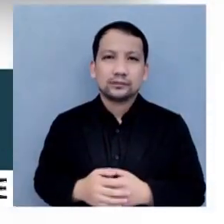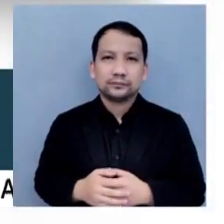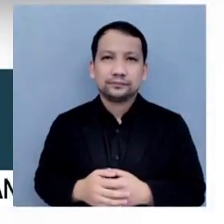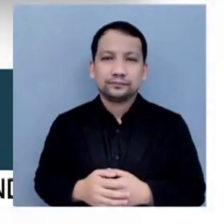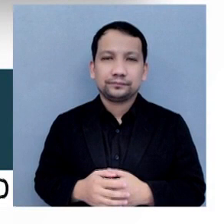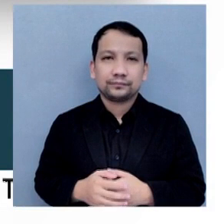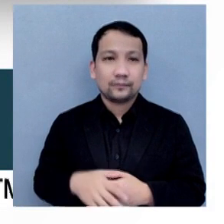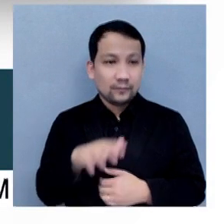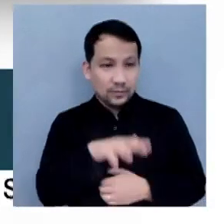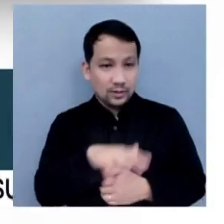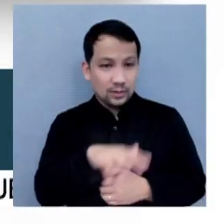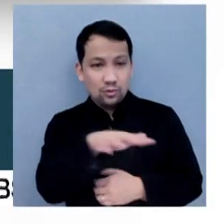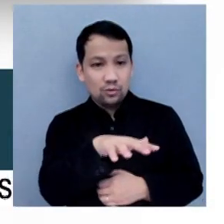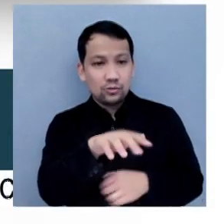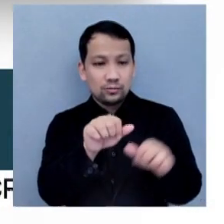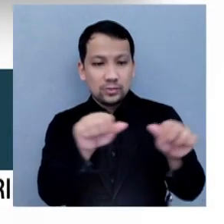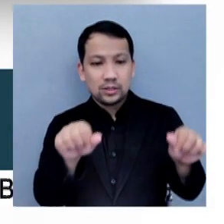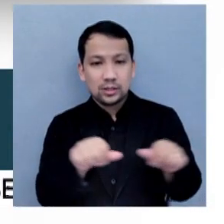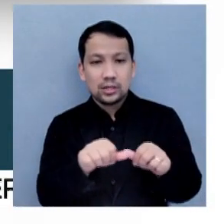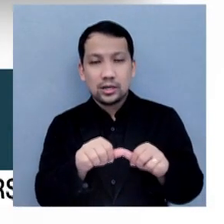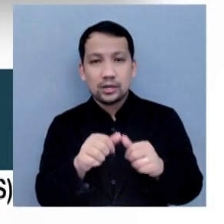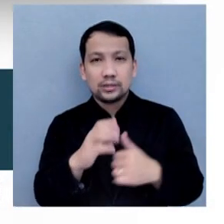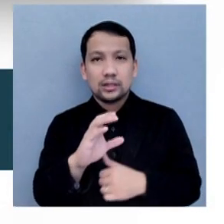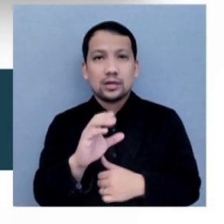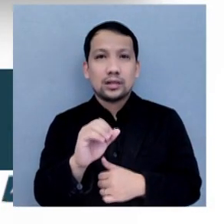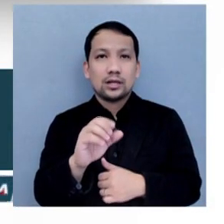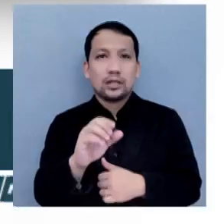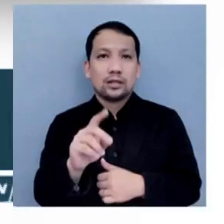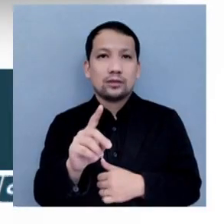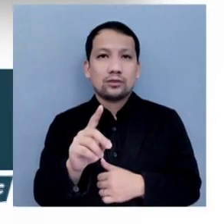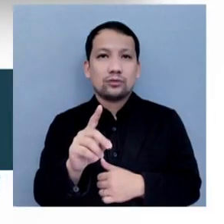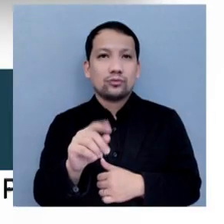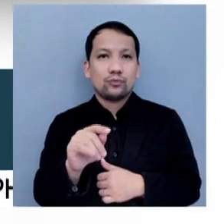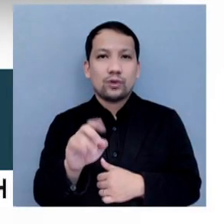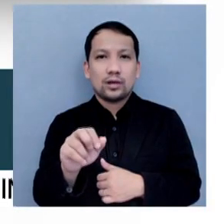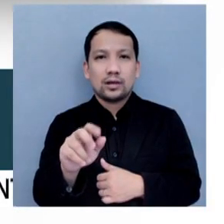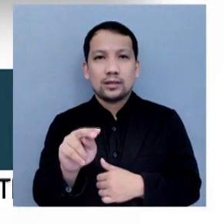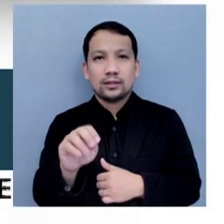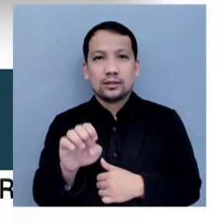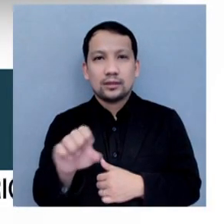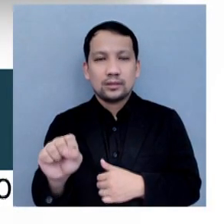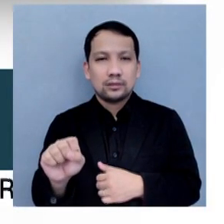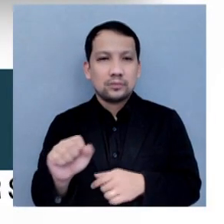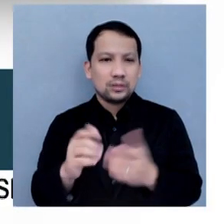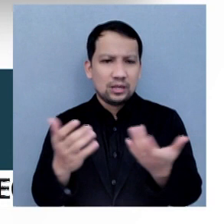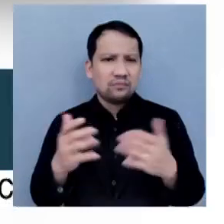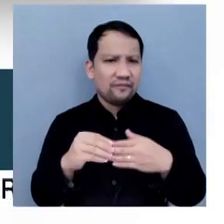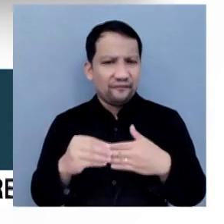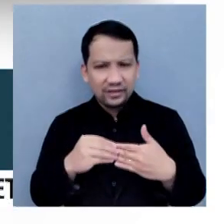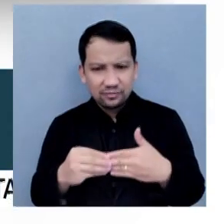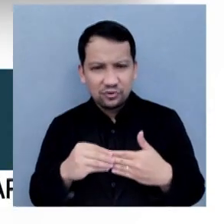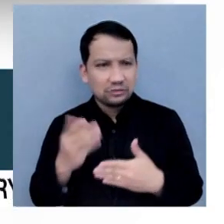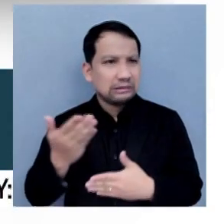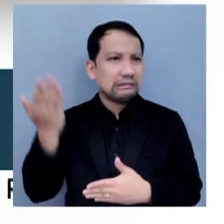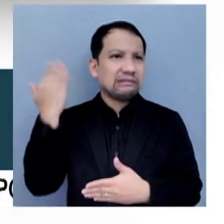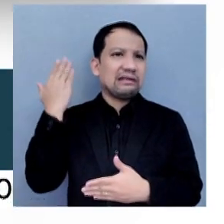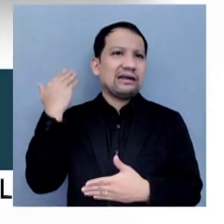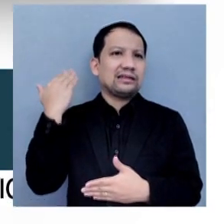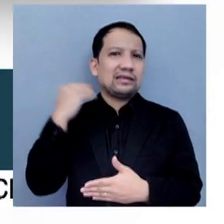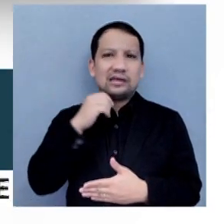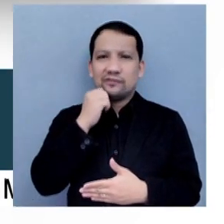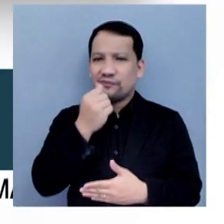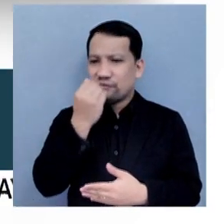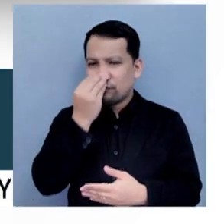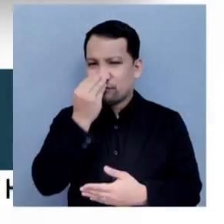Lahat naman po ng area sa Catanduanes ay susceptible sa landslide. Although hindi na katulad nung panahon na talagang konting ulan na